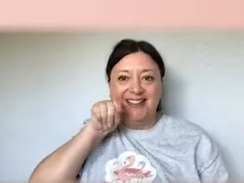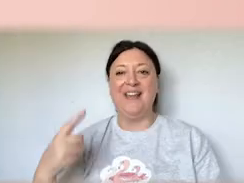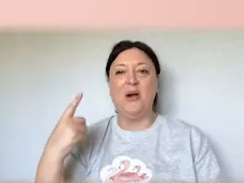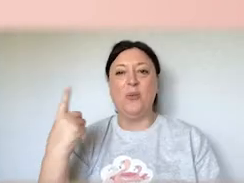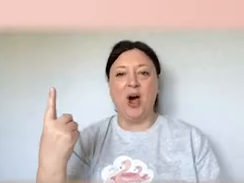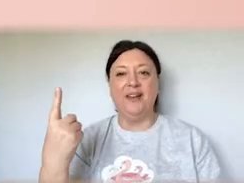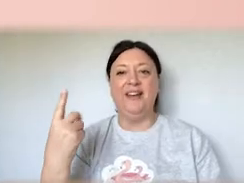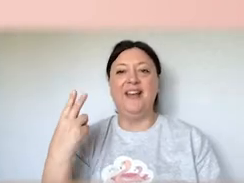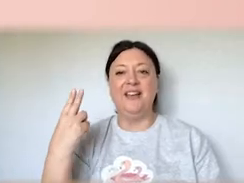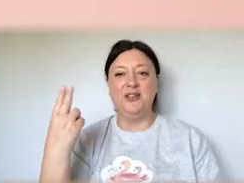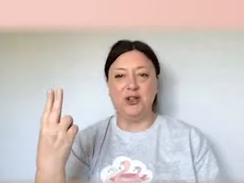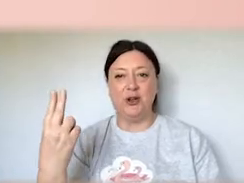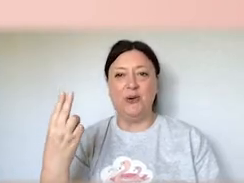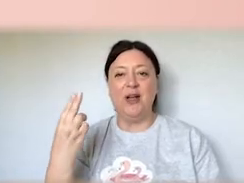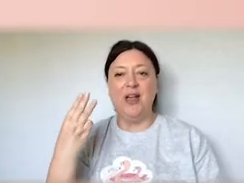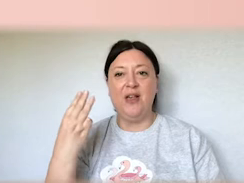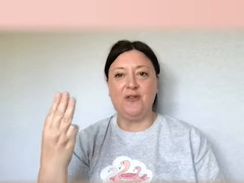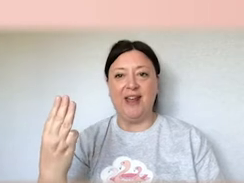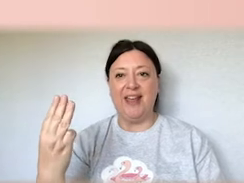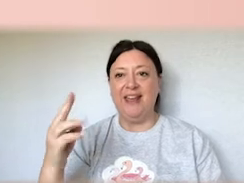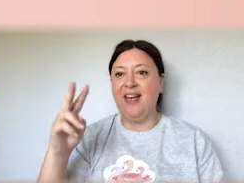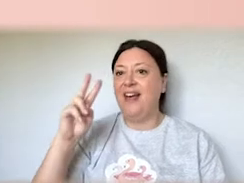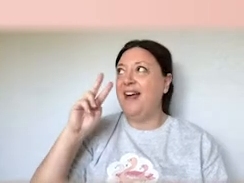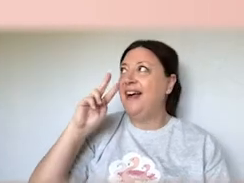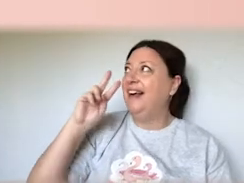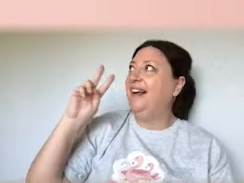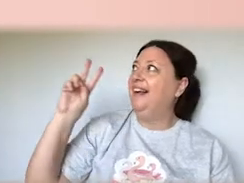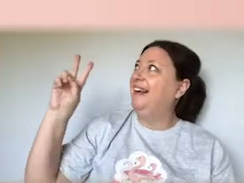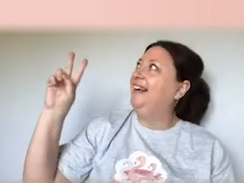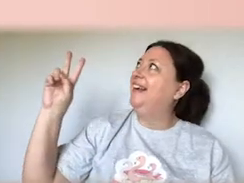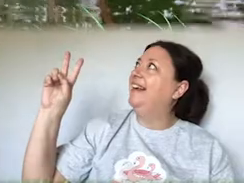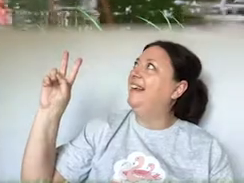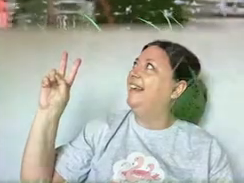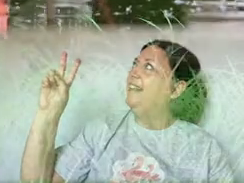flamingos. One, two, three.